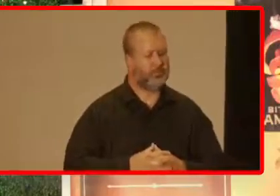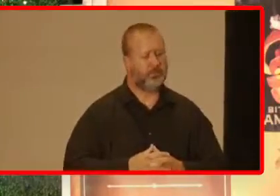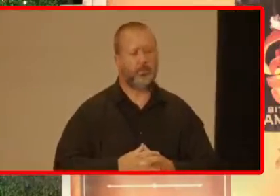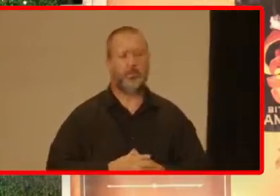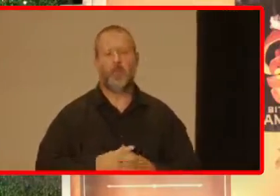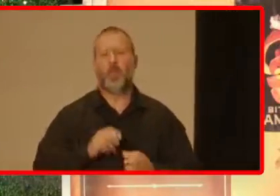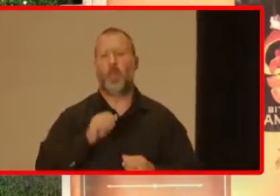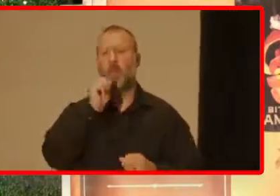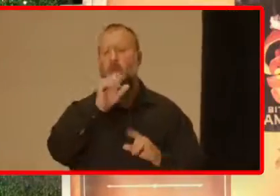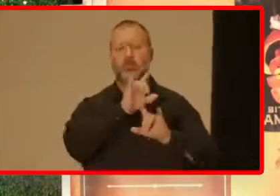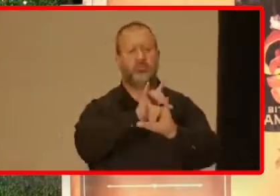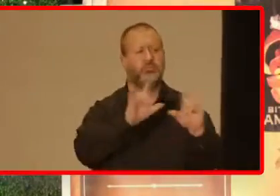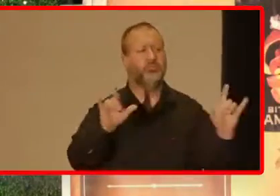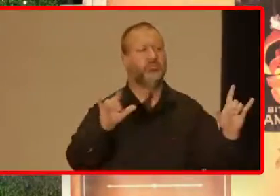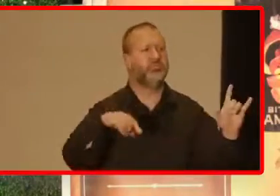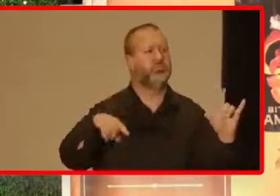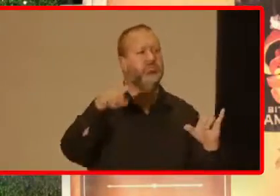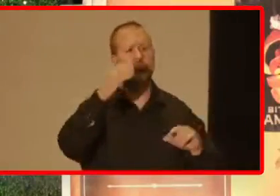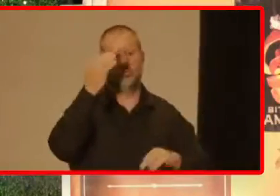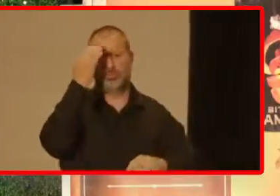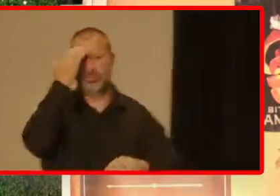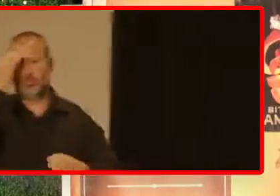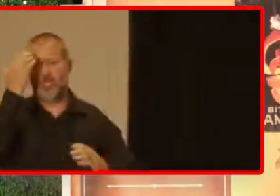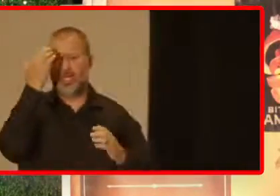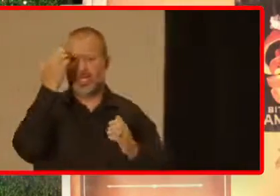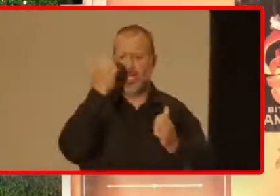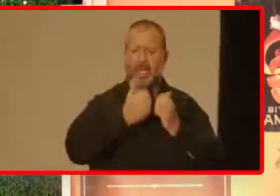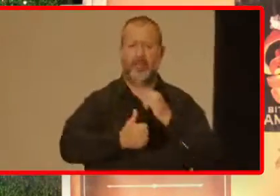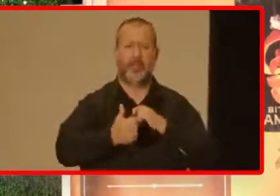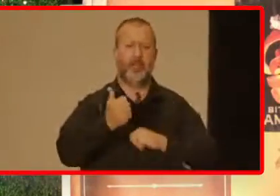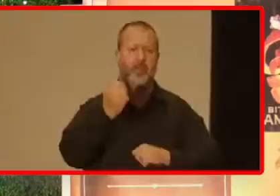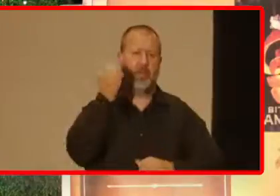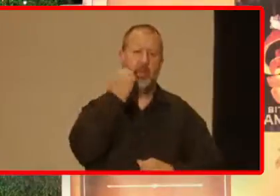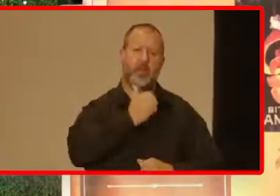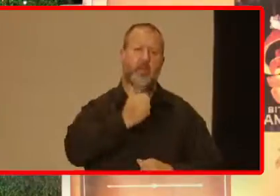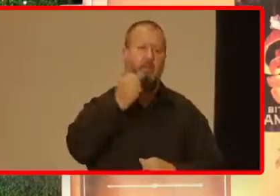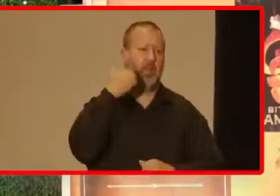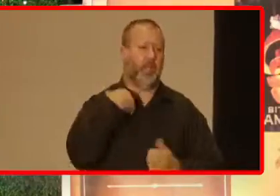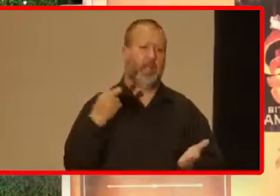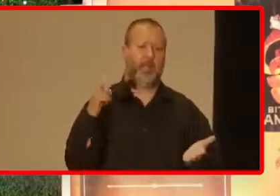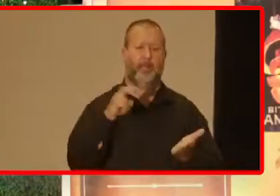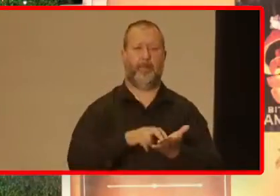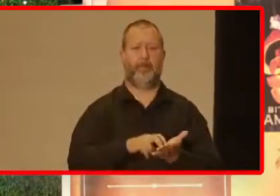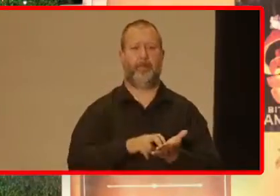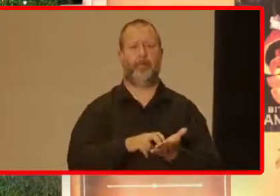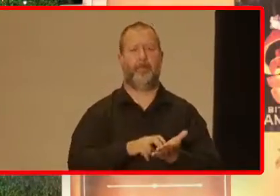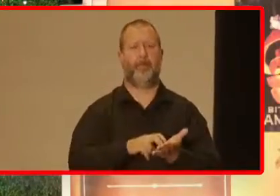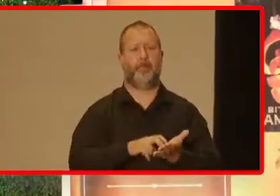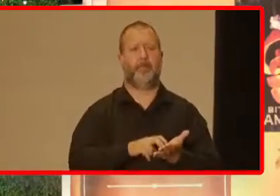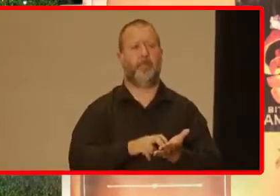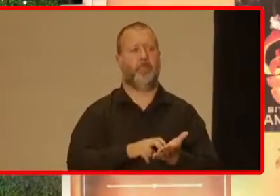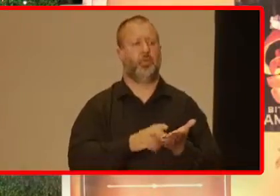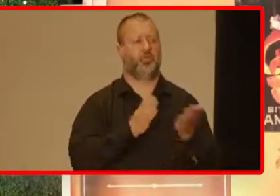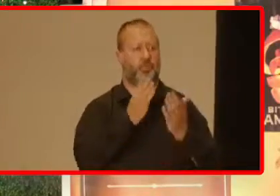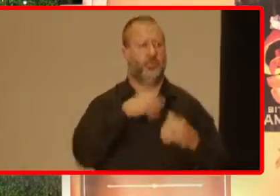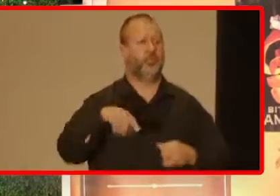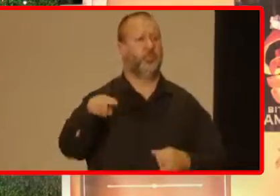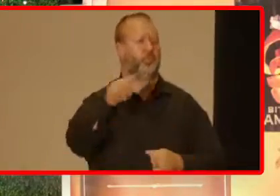I love you all. You know, every single day I get up to serve